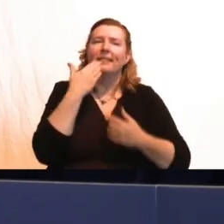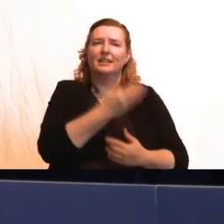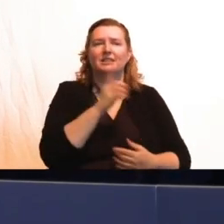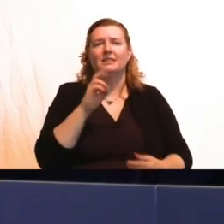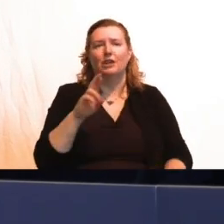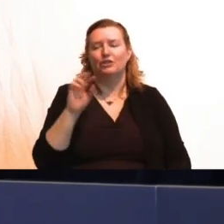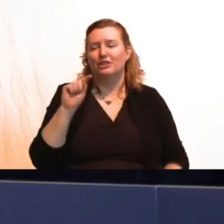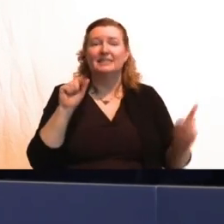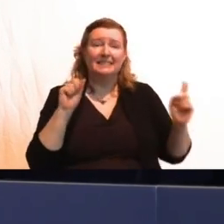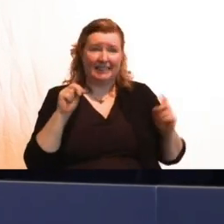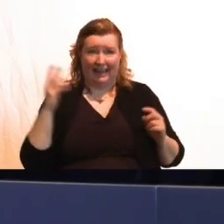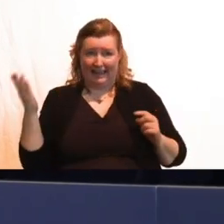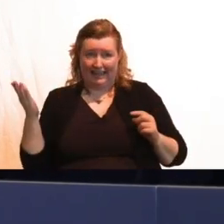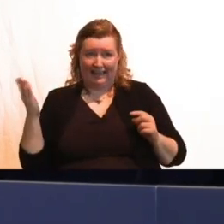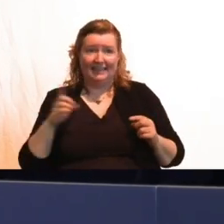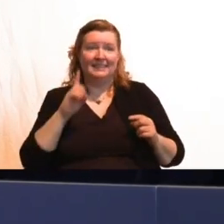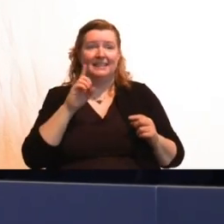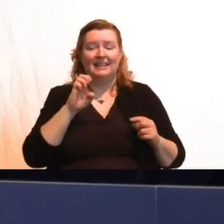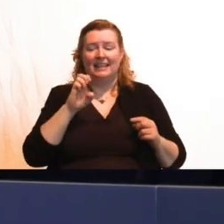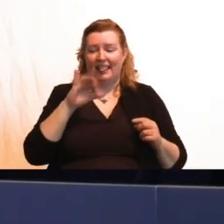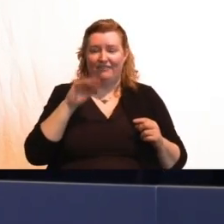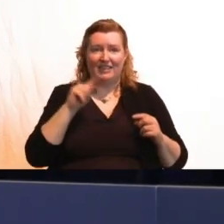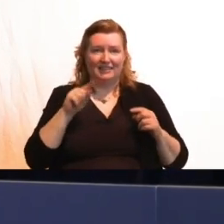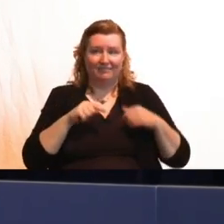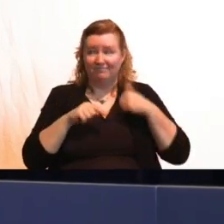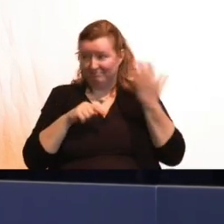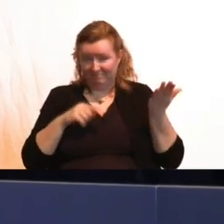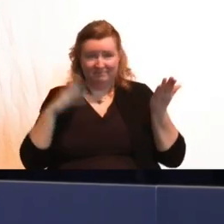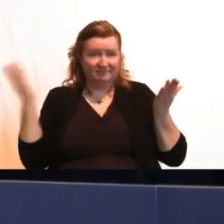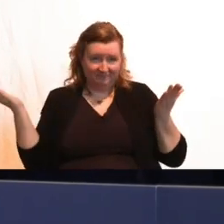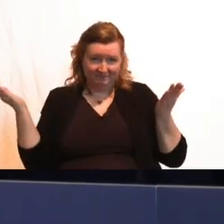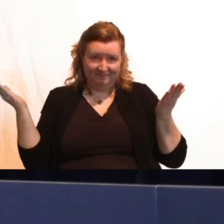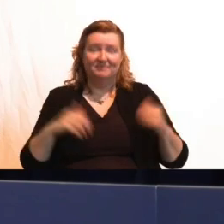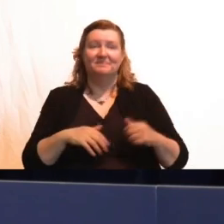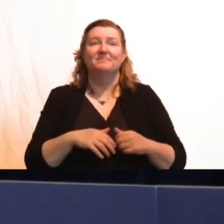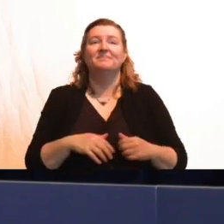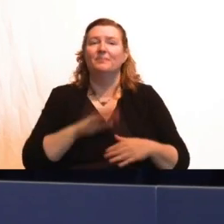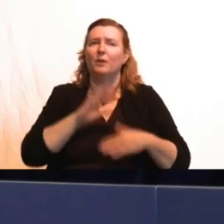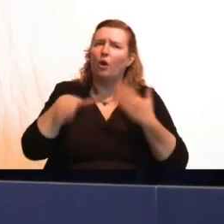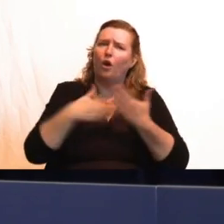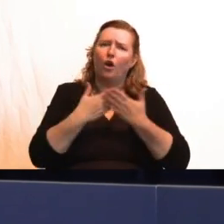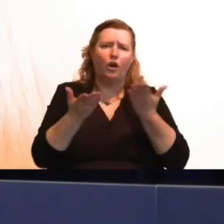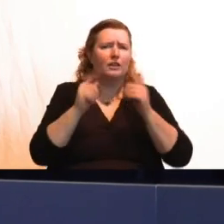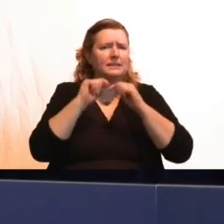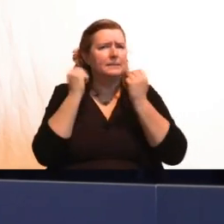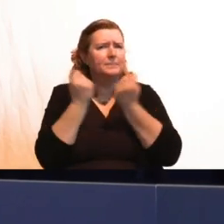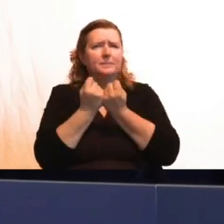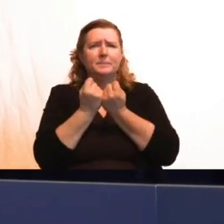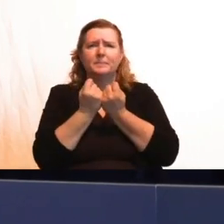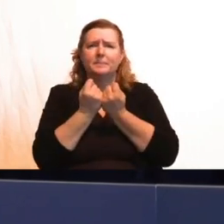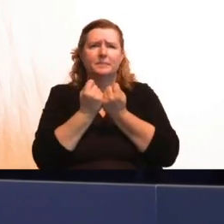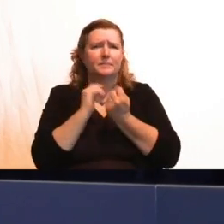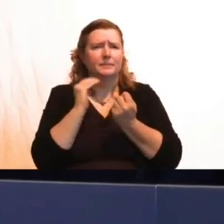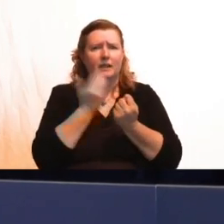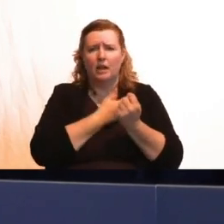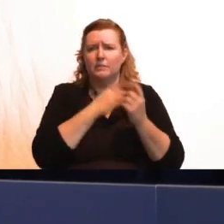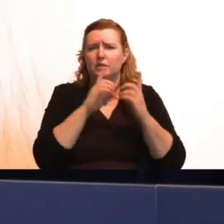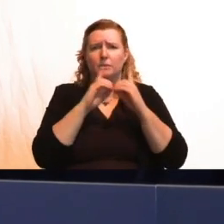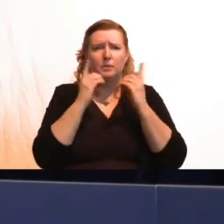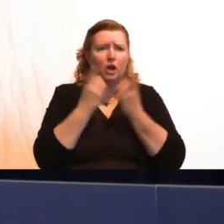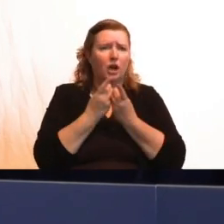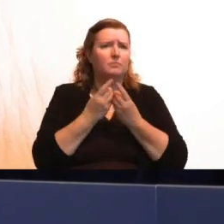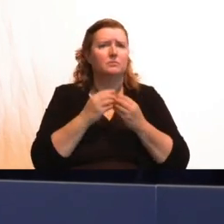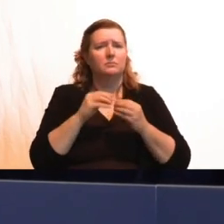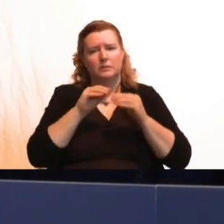Department's Communicable Disease Service for their expertise and tireless efforts since they